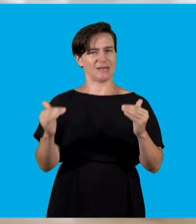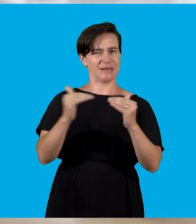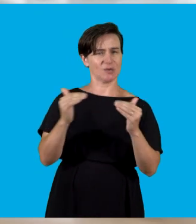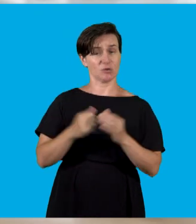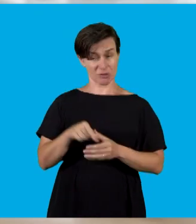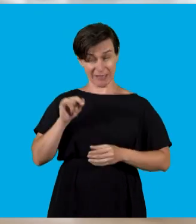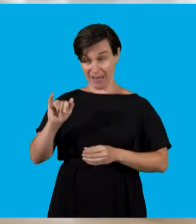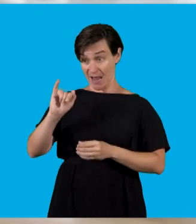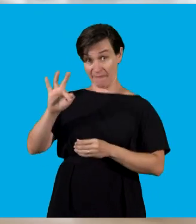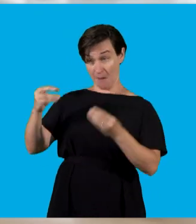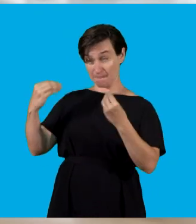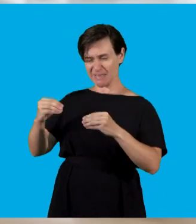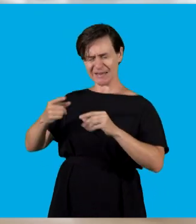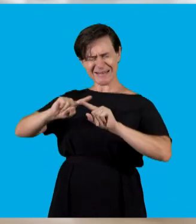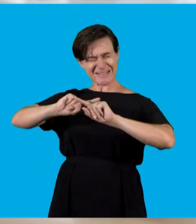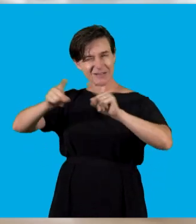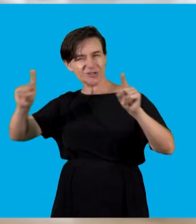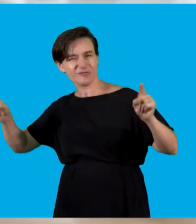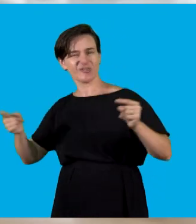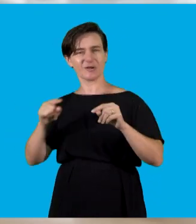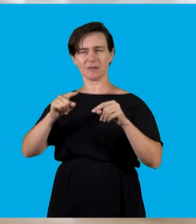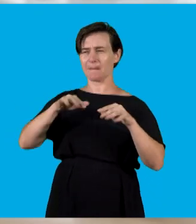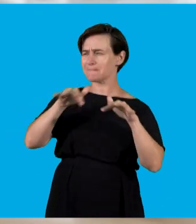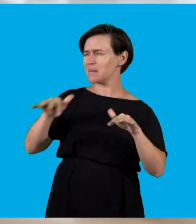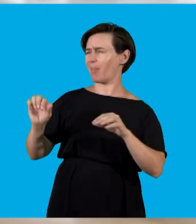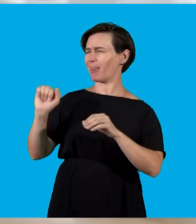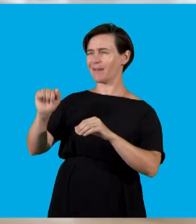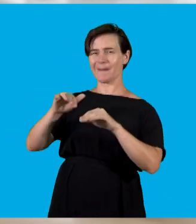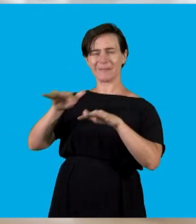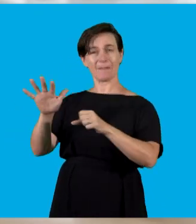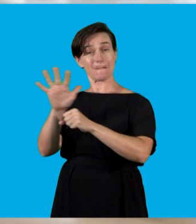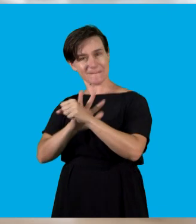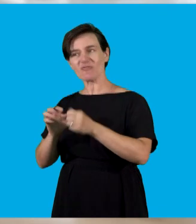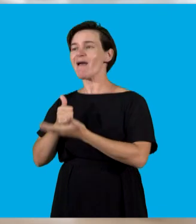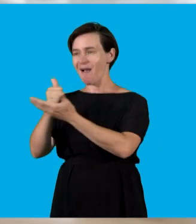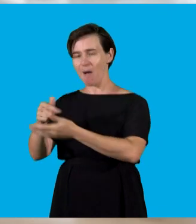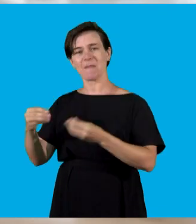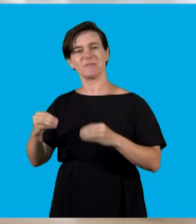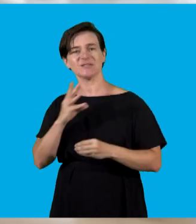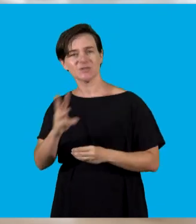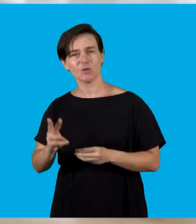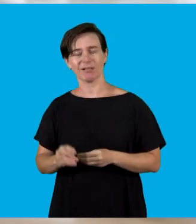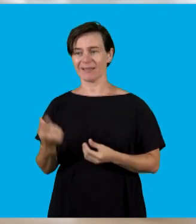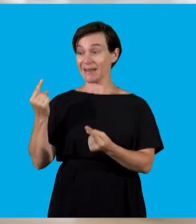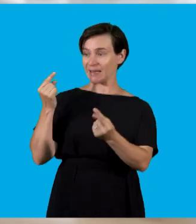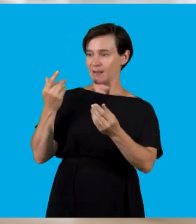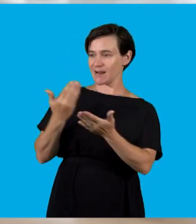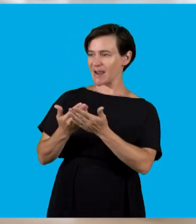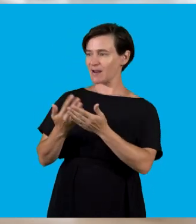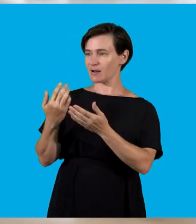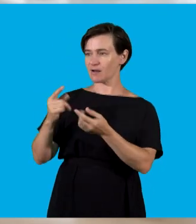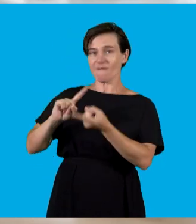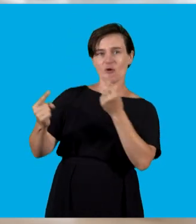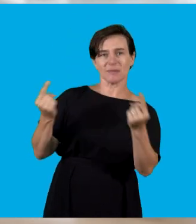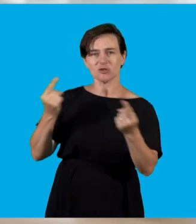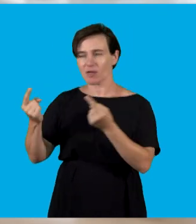have a diverse workforce. Obviously, employees in the business are going to learn from other employees. They are